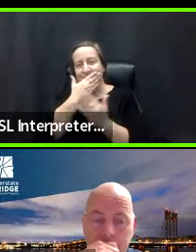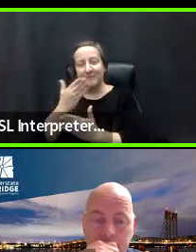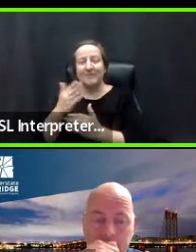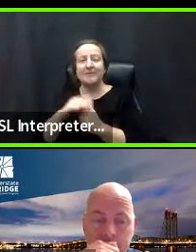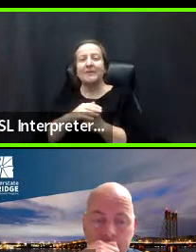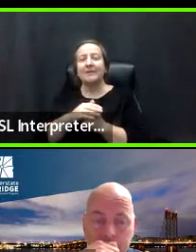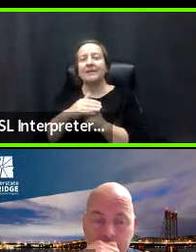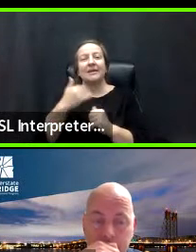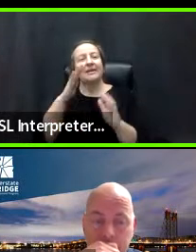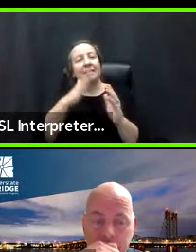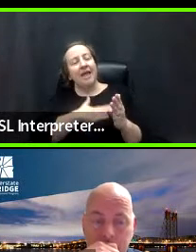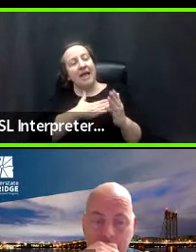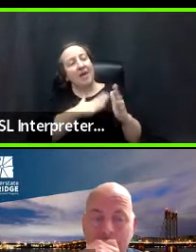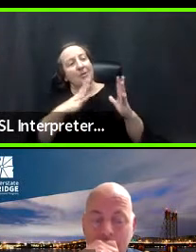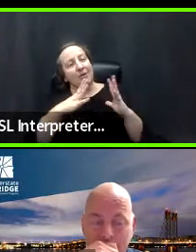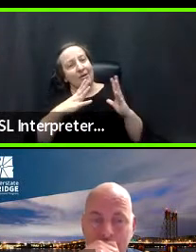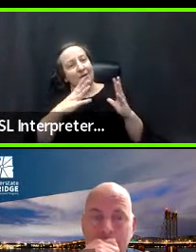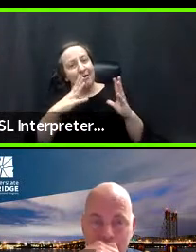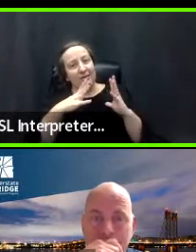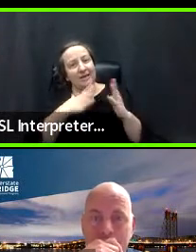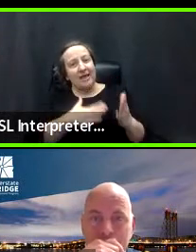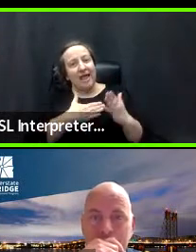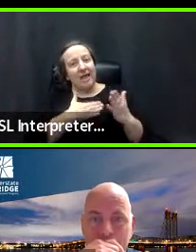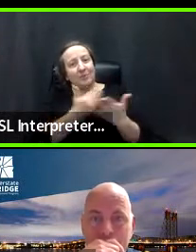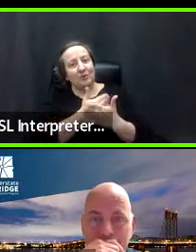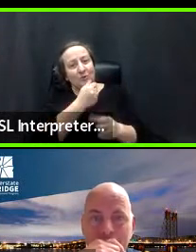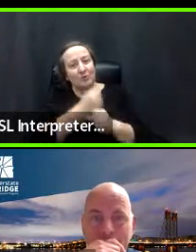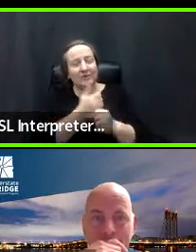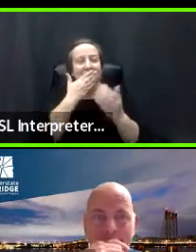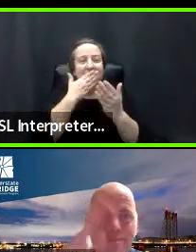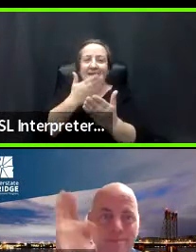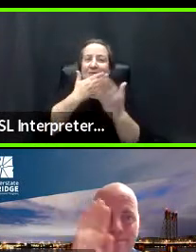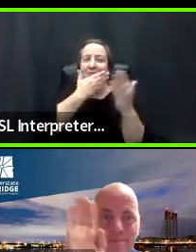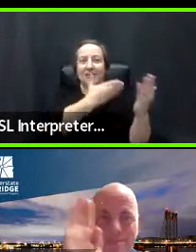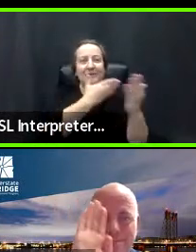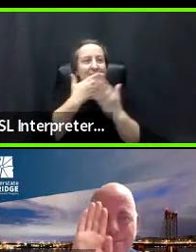Happy holidays and happy New Year's. Yeah. Wow. Take care, everybody.